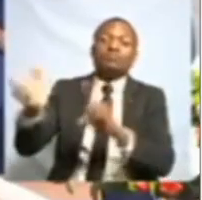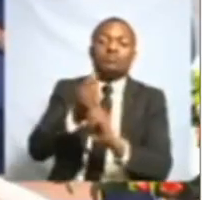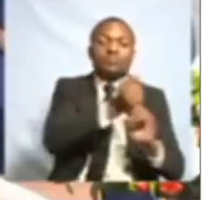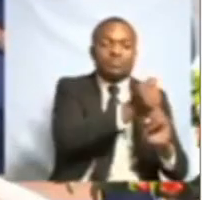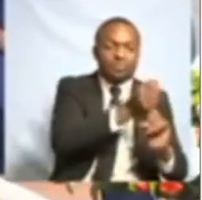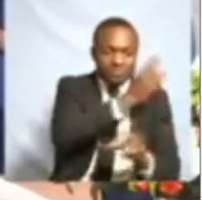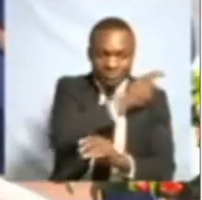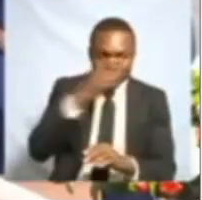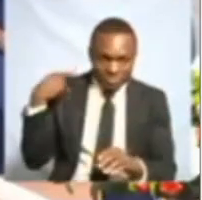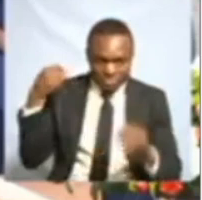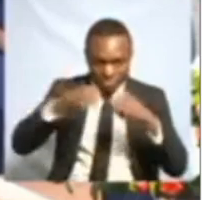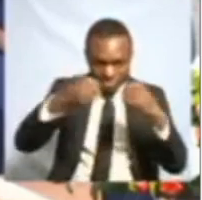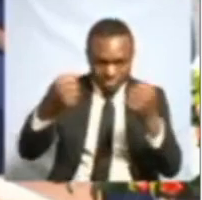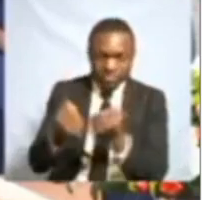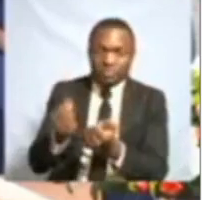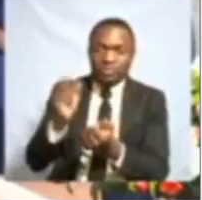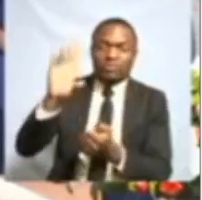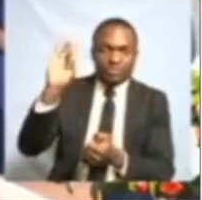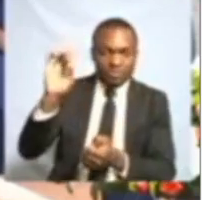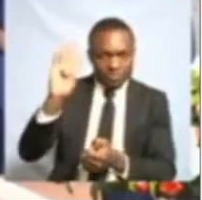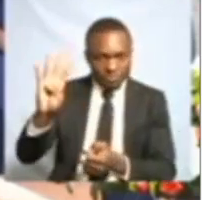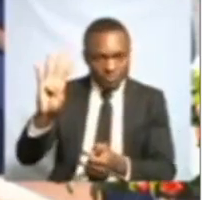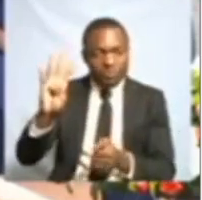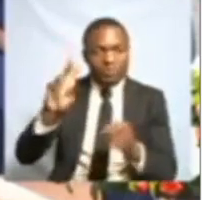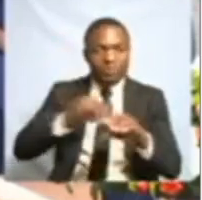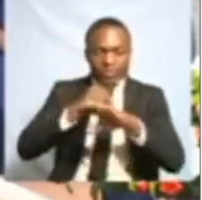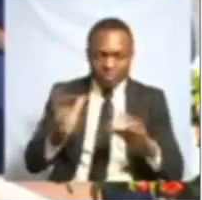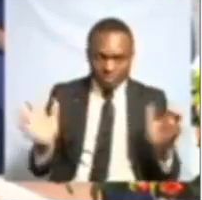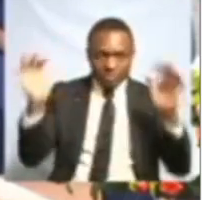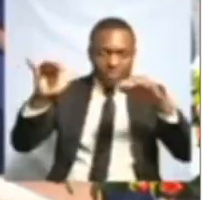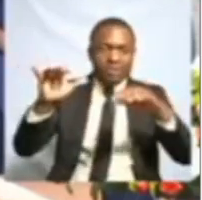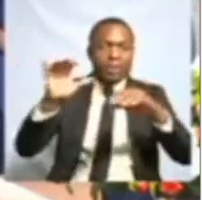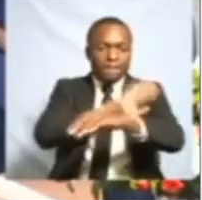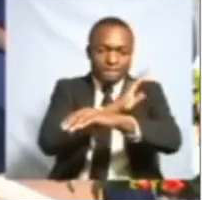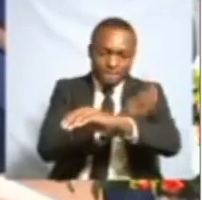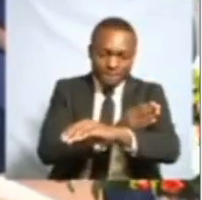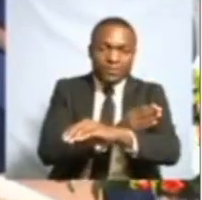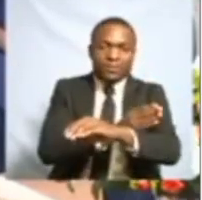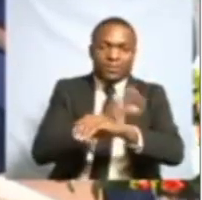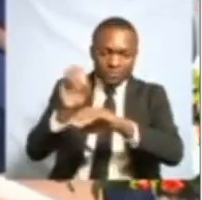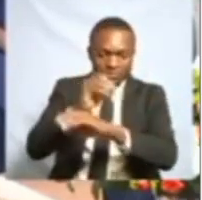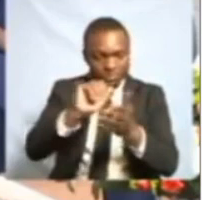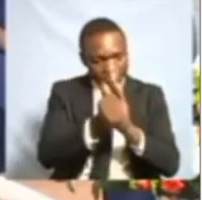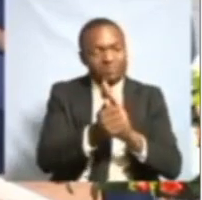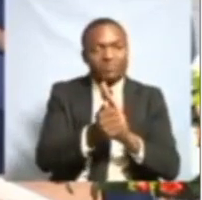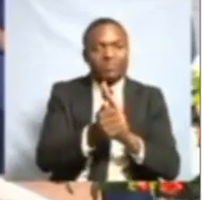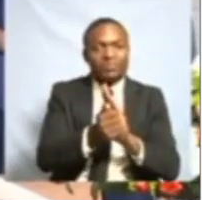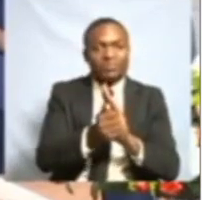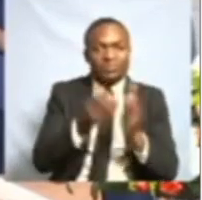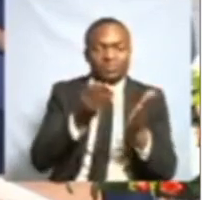in accordance with Section 28(4) of the National Assembly Powers and Privileges Act, I endorse